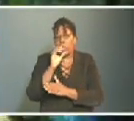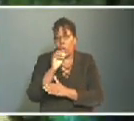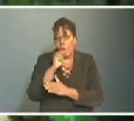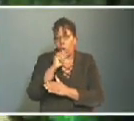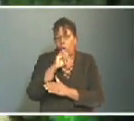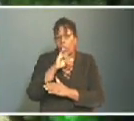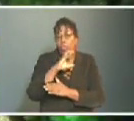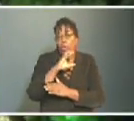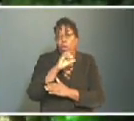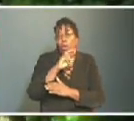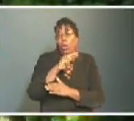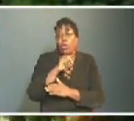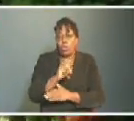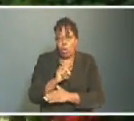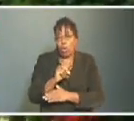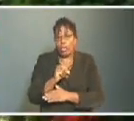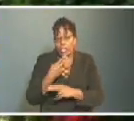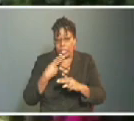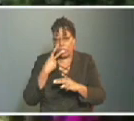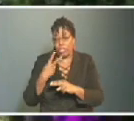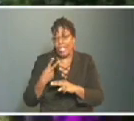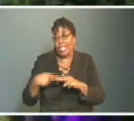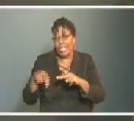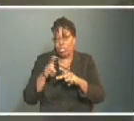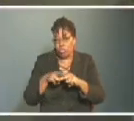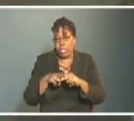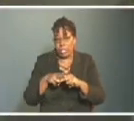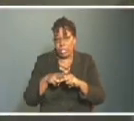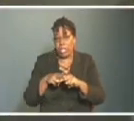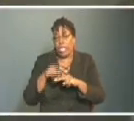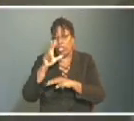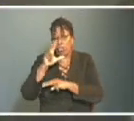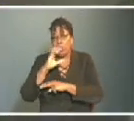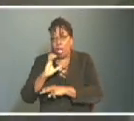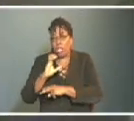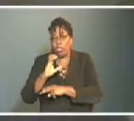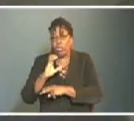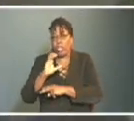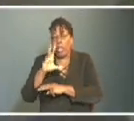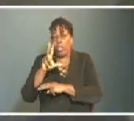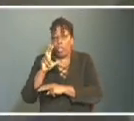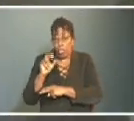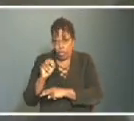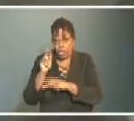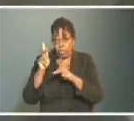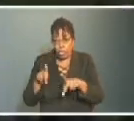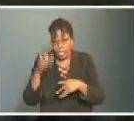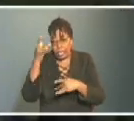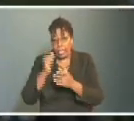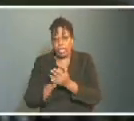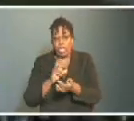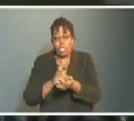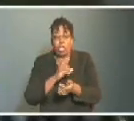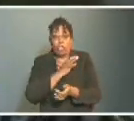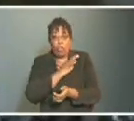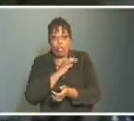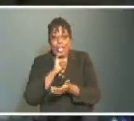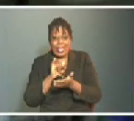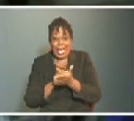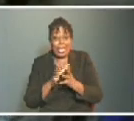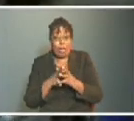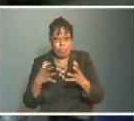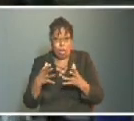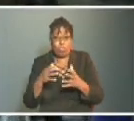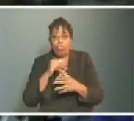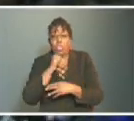the Christmas Day swell in cases, a record 330. But Dr. Forbes advises that that number is